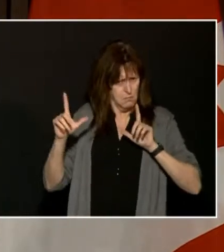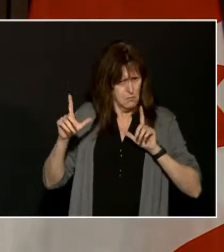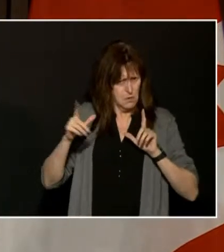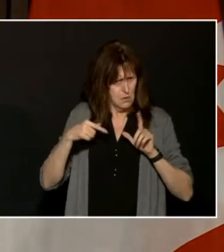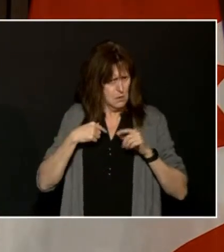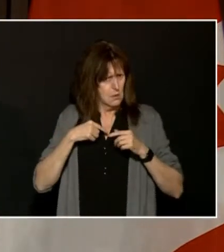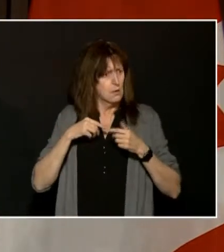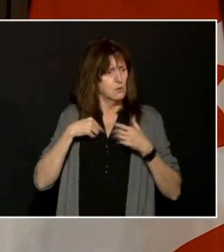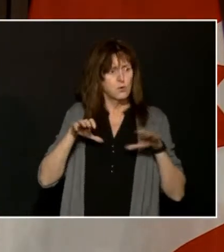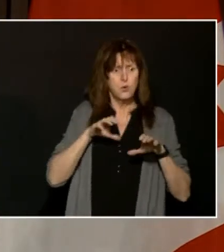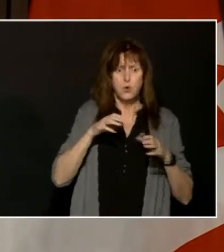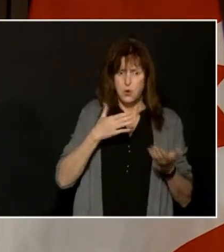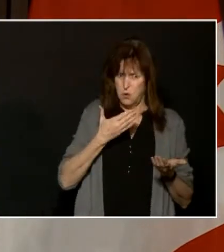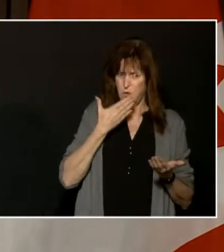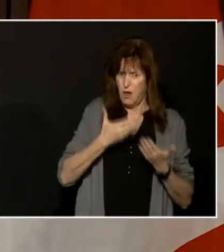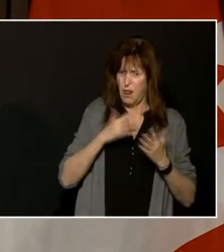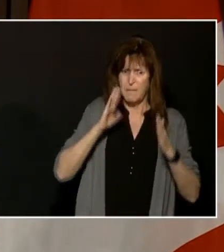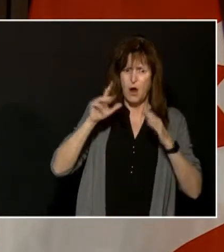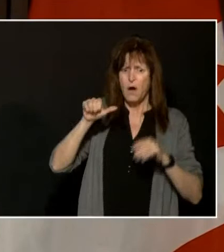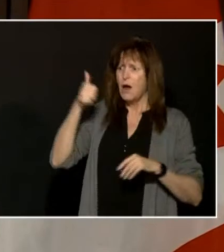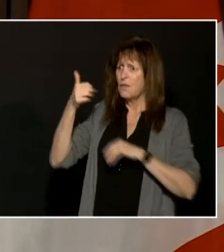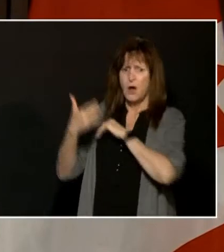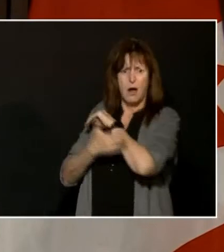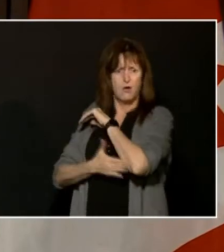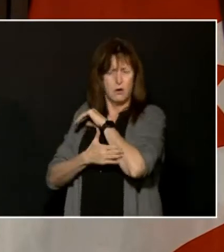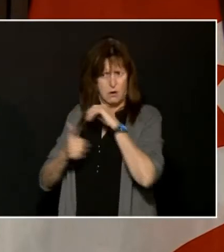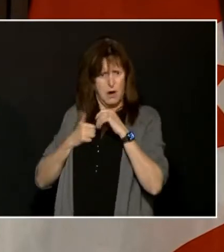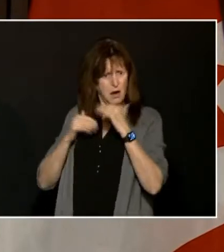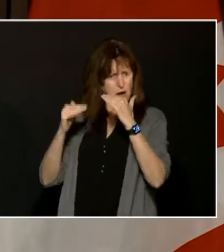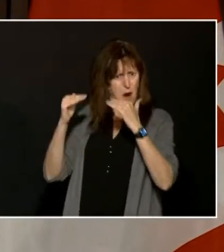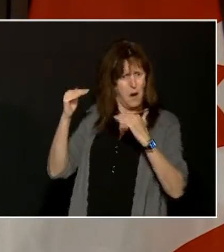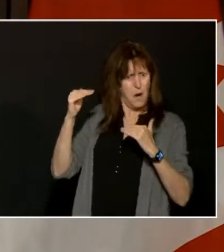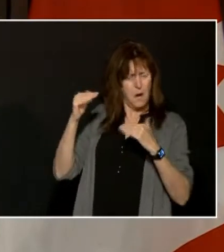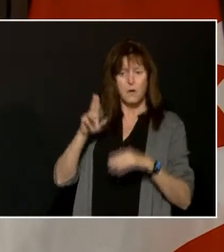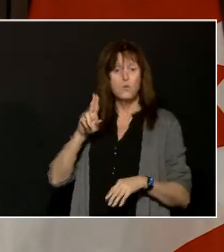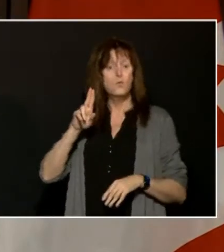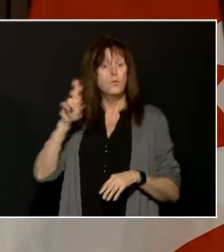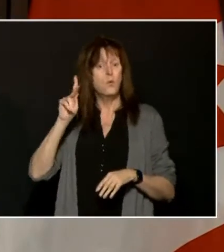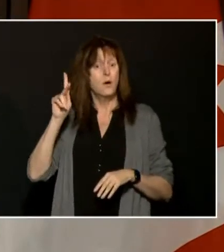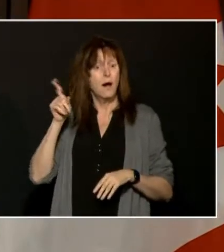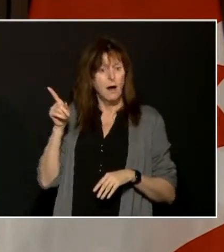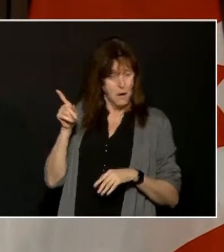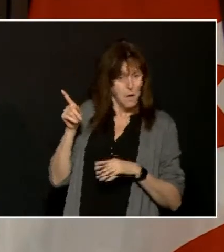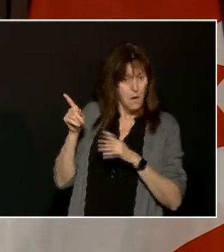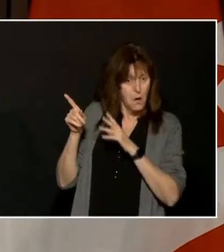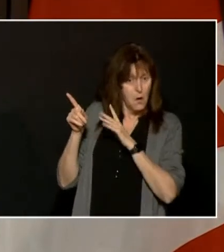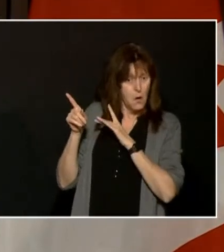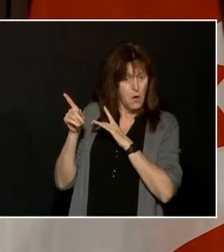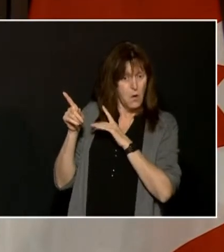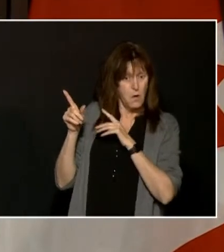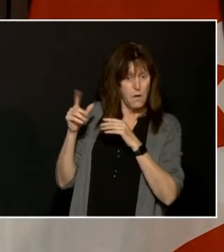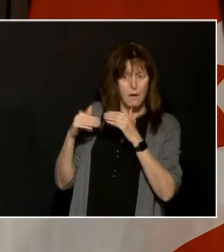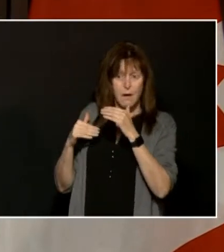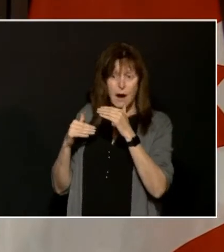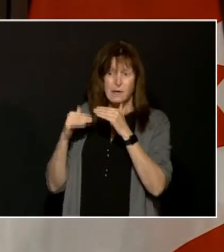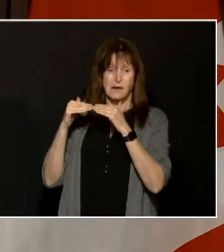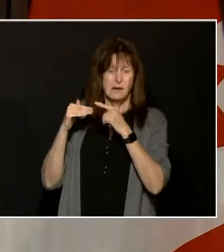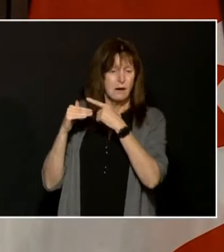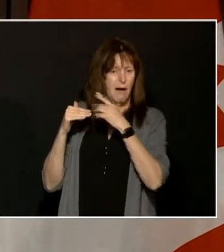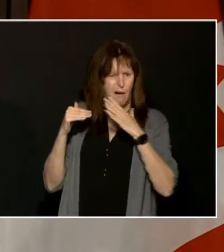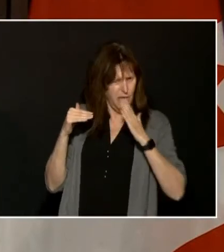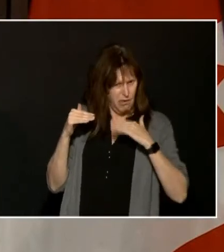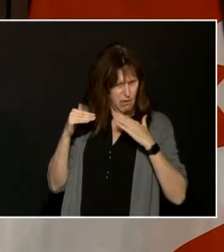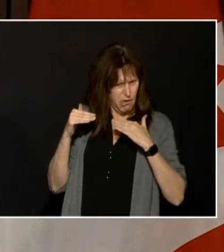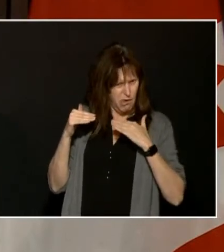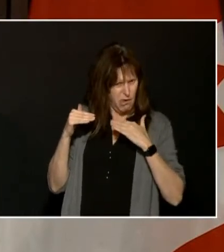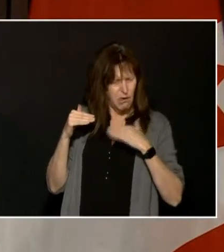near yet the case counts we see in countries like the United Kingdom. The models suggest that reopening on the 2nd of June will lead to a rise in